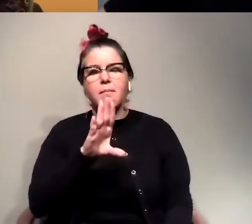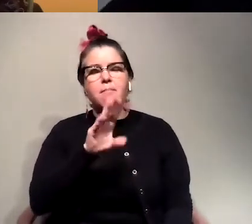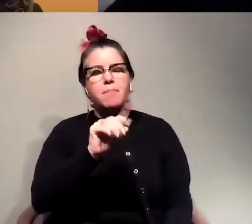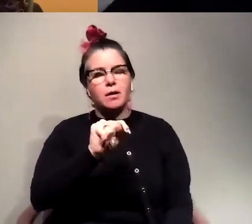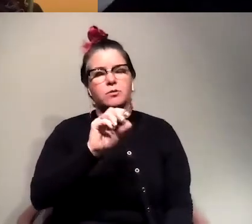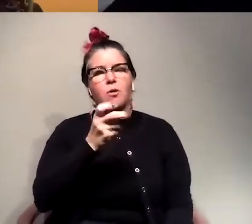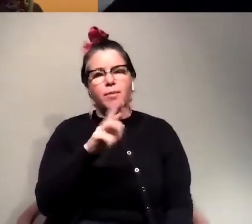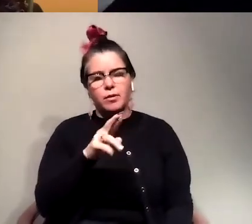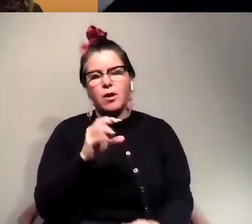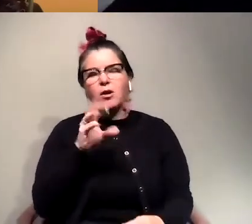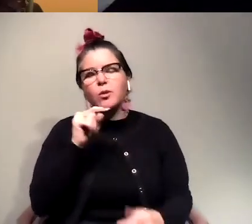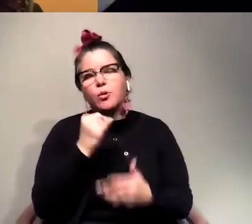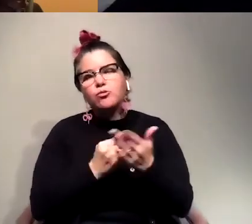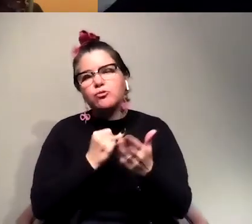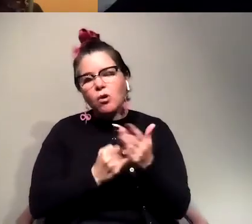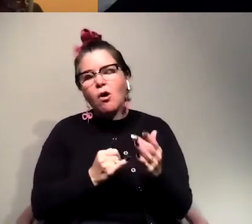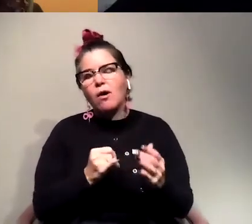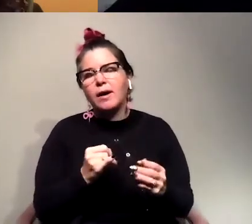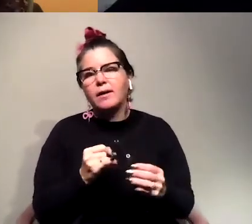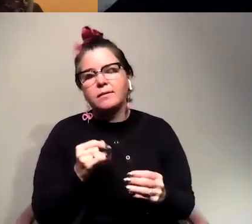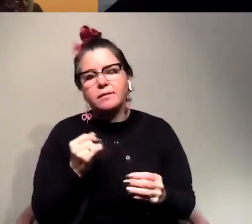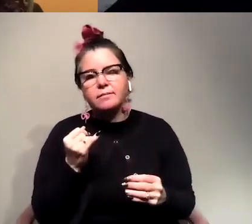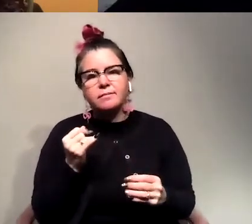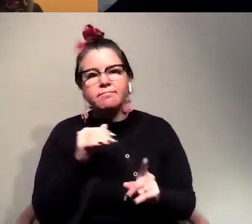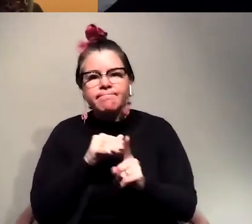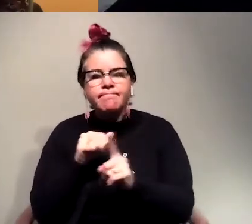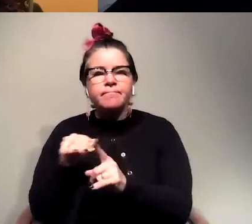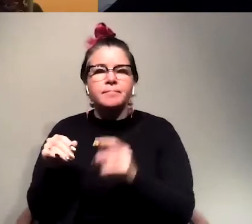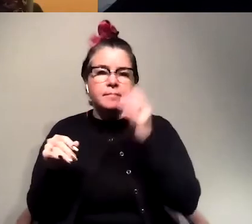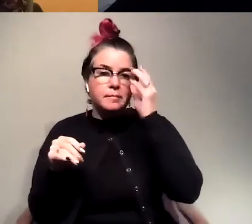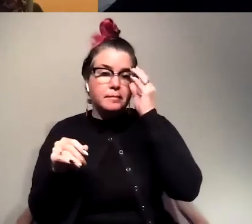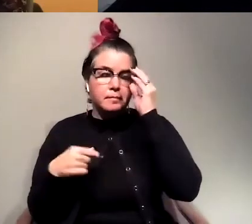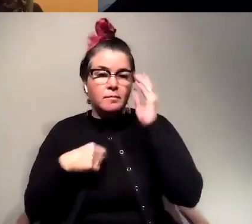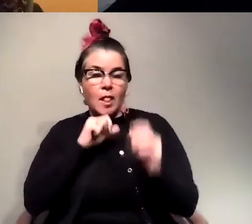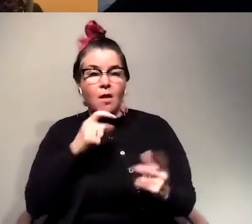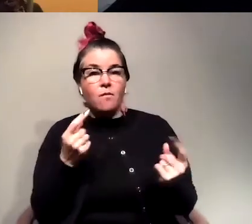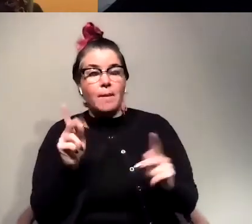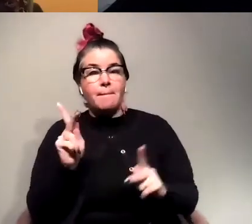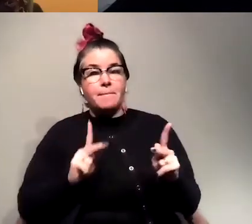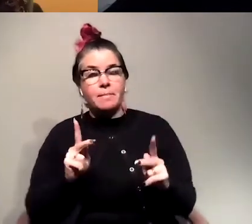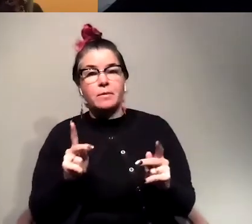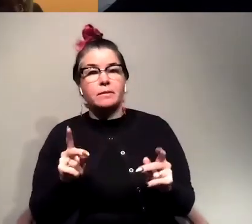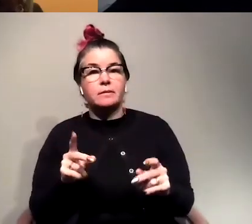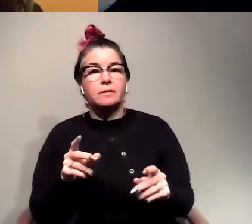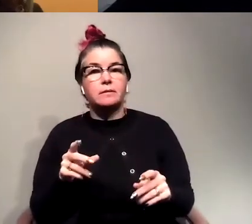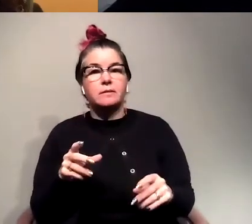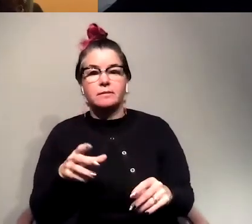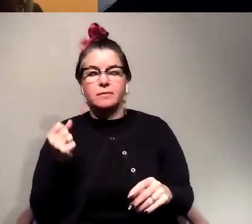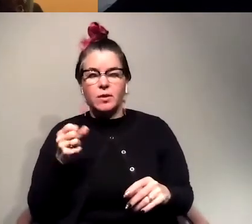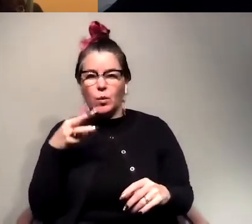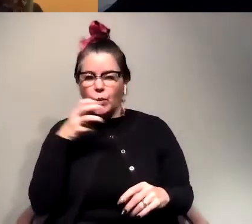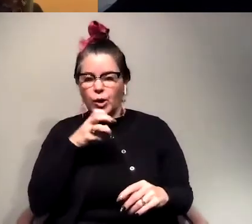drawing prompt sort of thing. And what I love about this is that people are taking these weird drawing